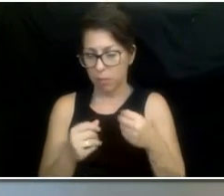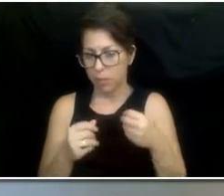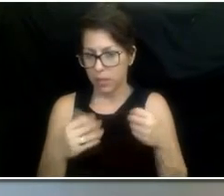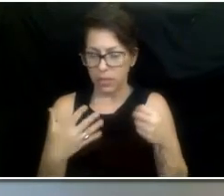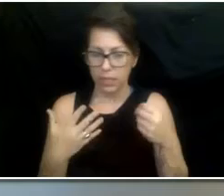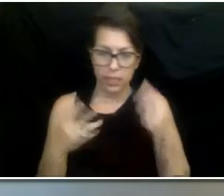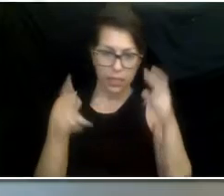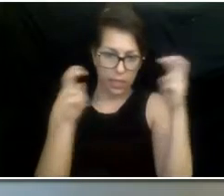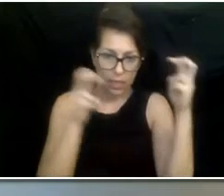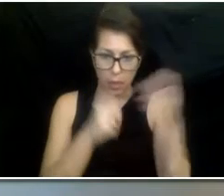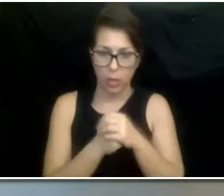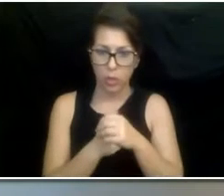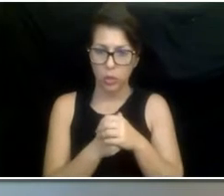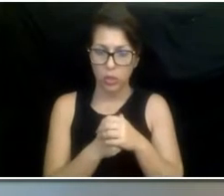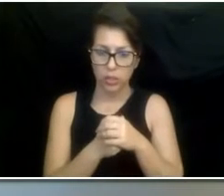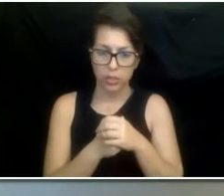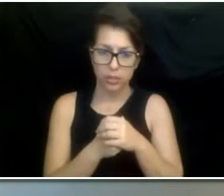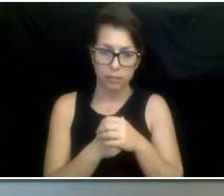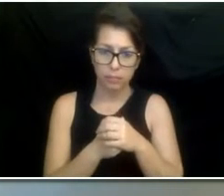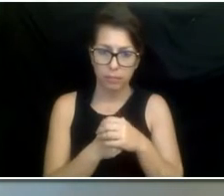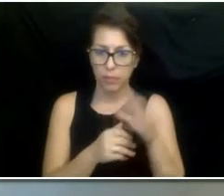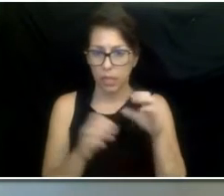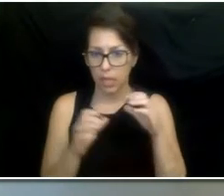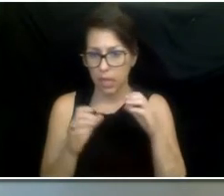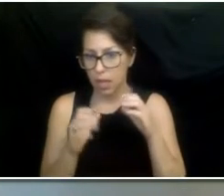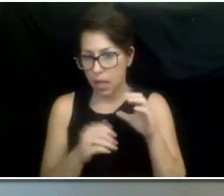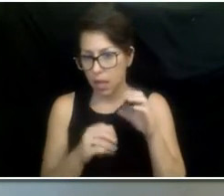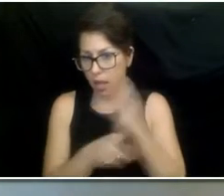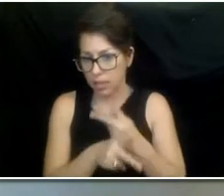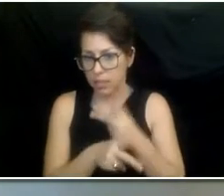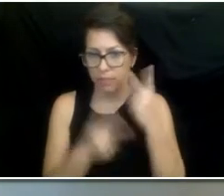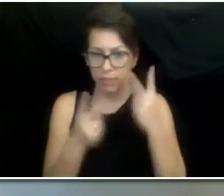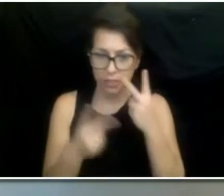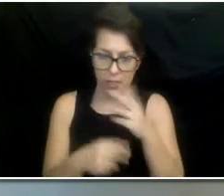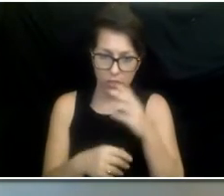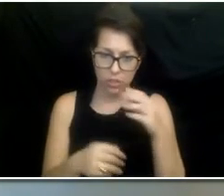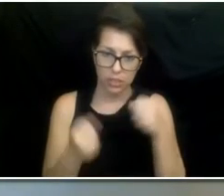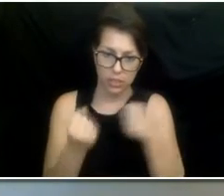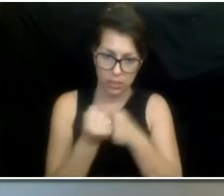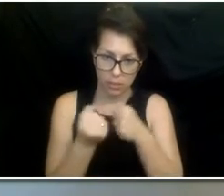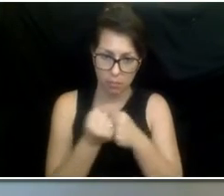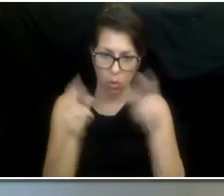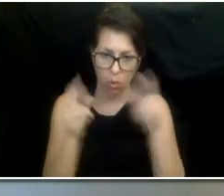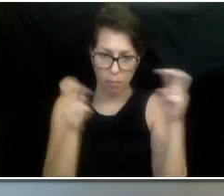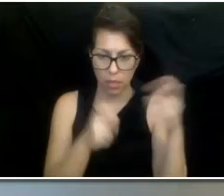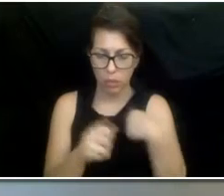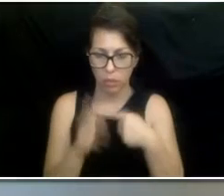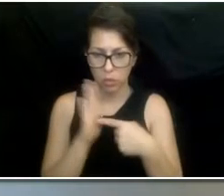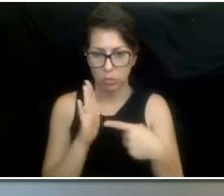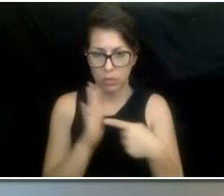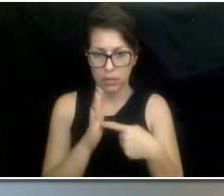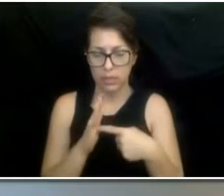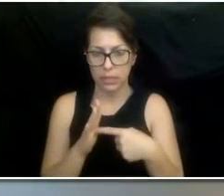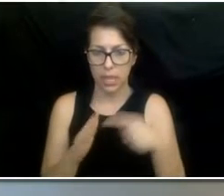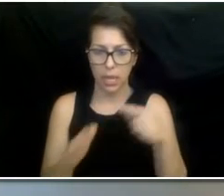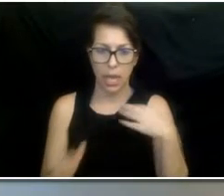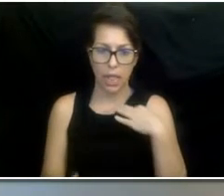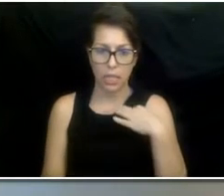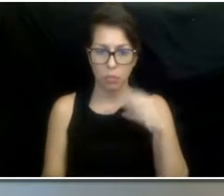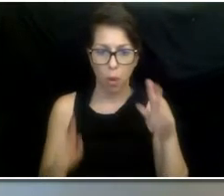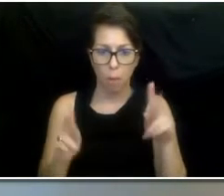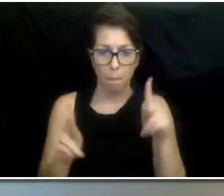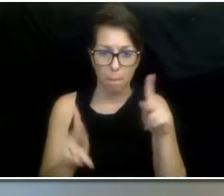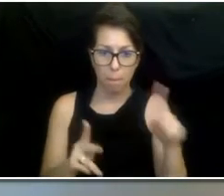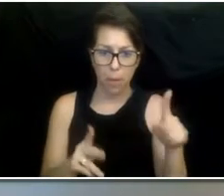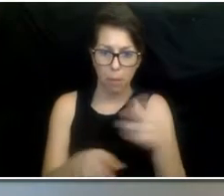from the Family Justice centers from other Legal Services agencies and from our community pce partners that are an integral part of